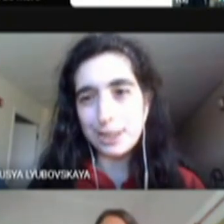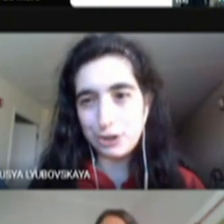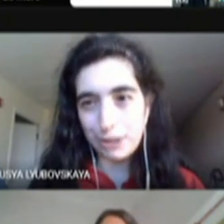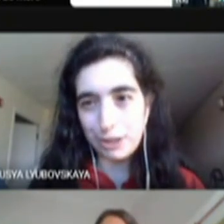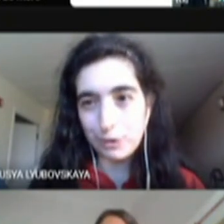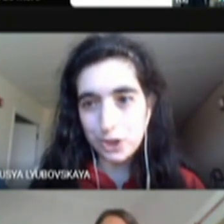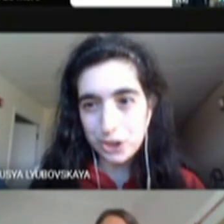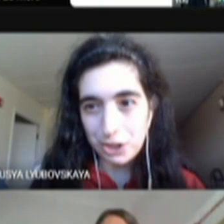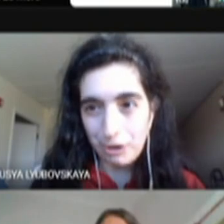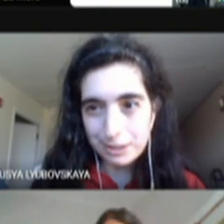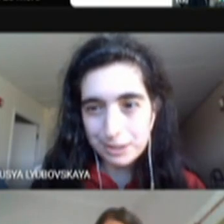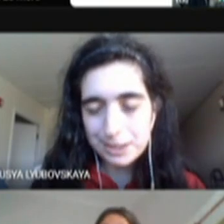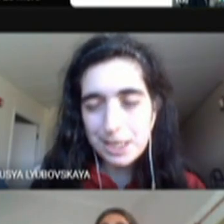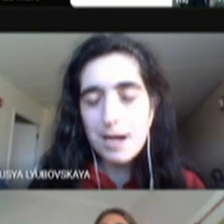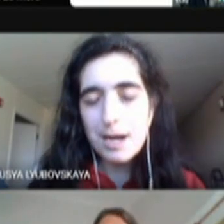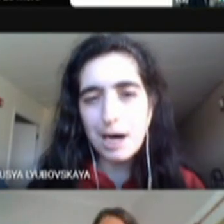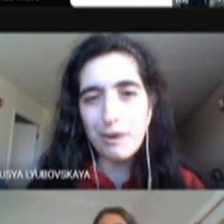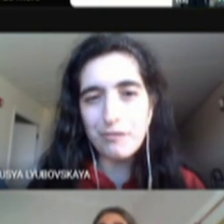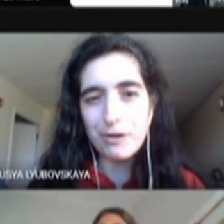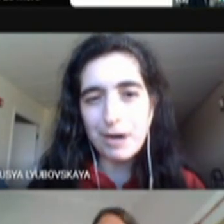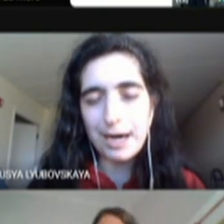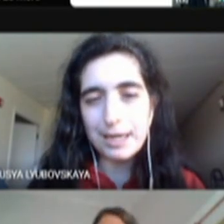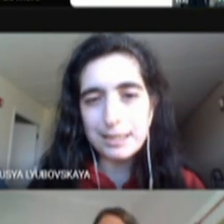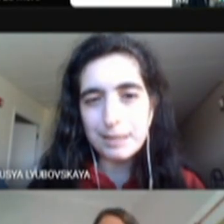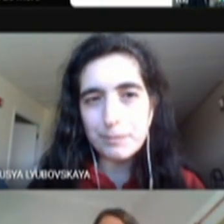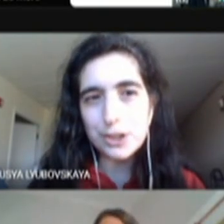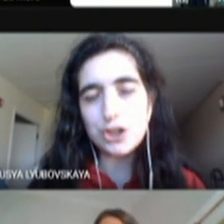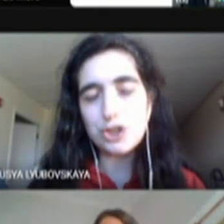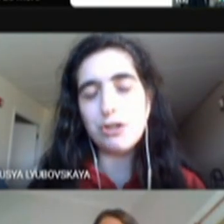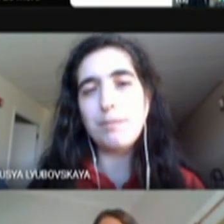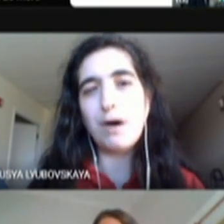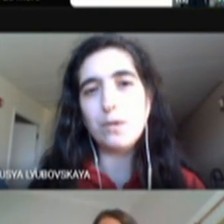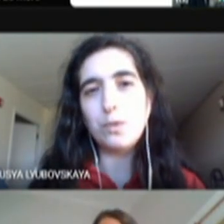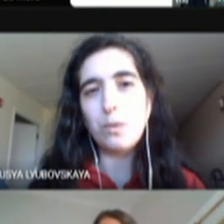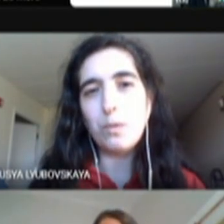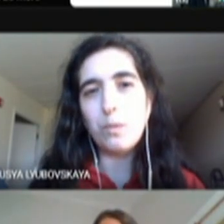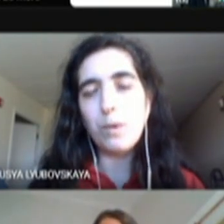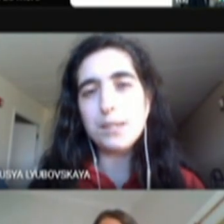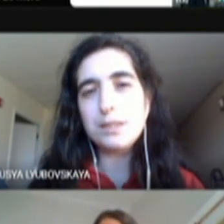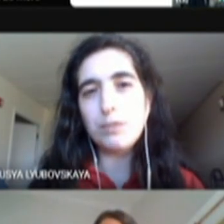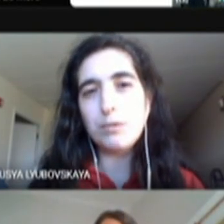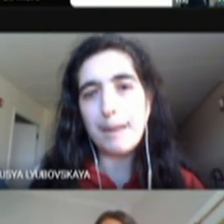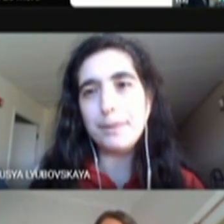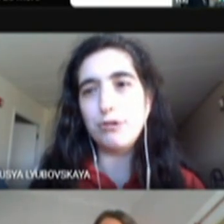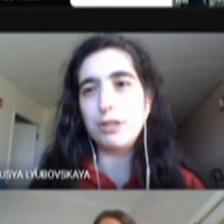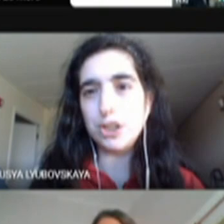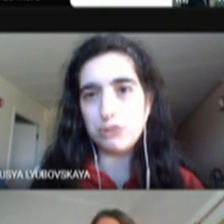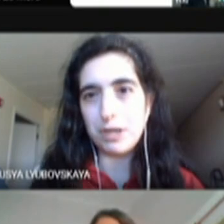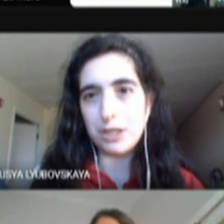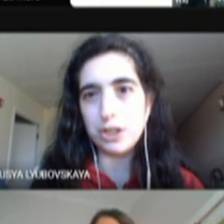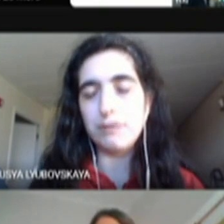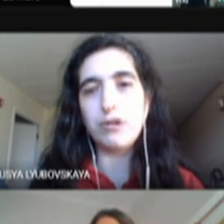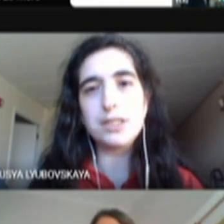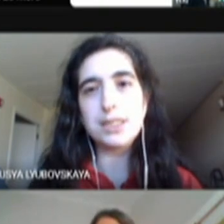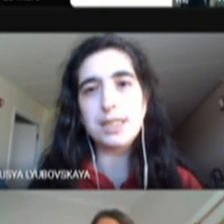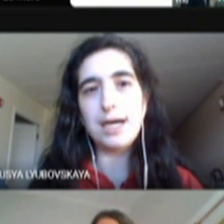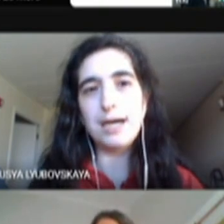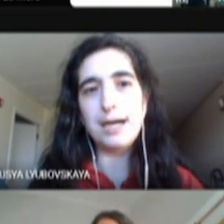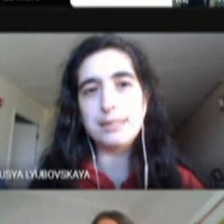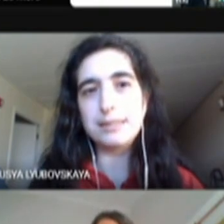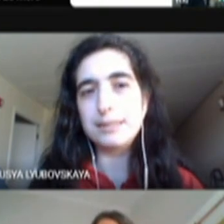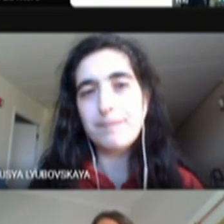when the construction will start. However, I am concerned about what will happen during construction. For